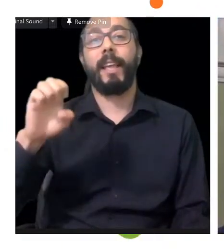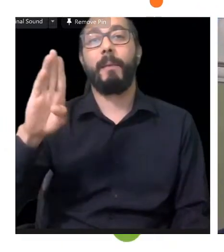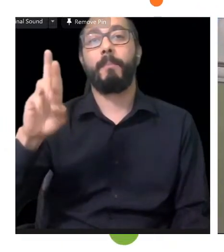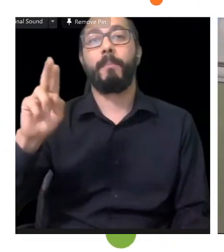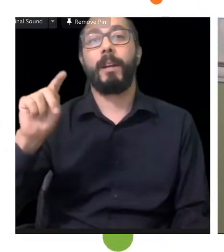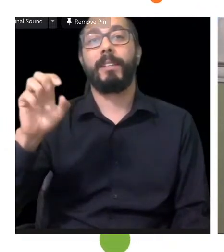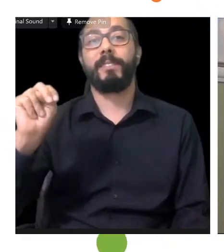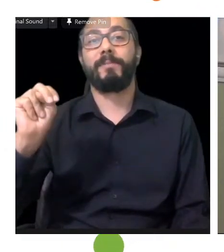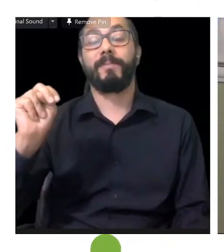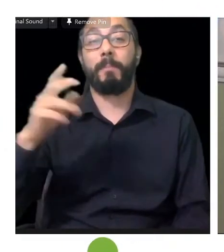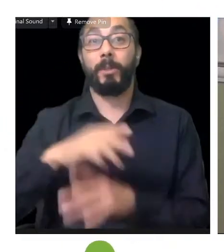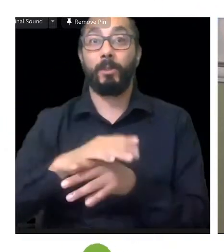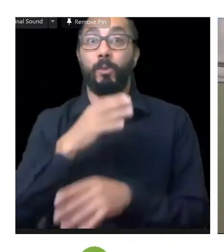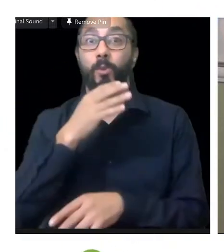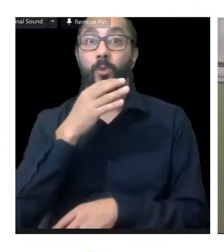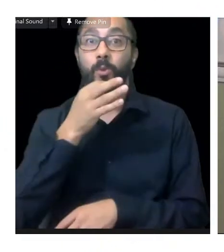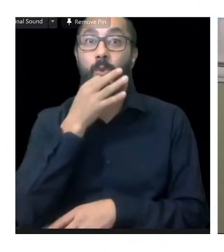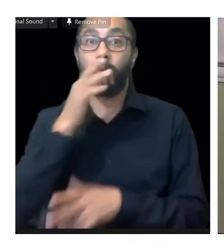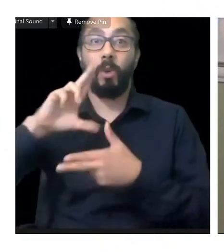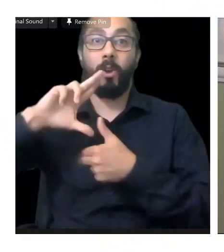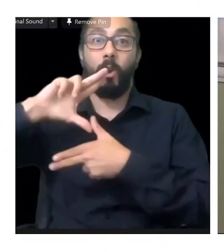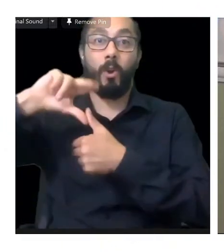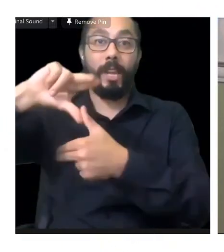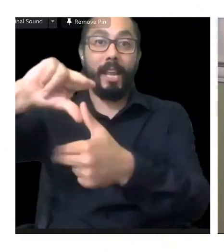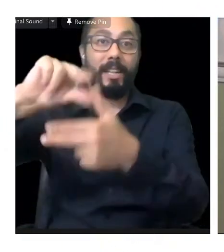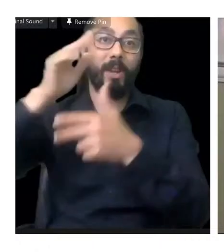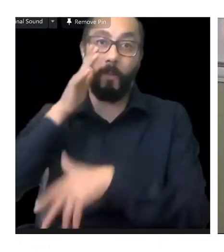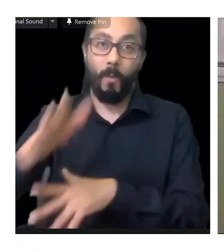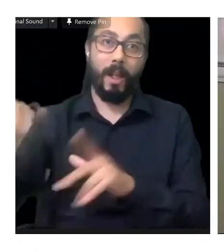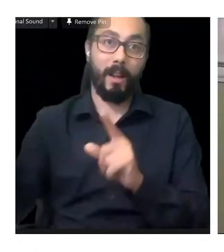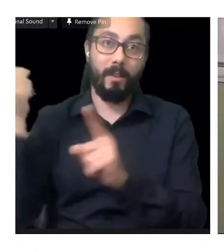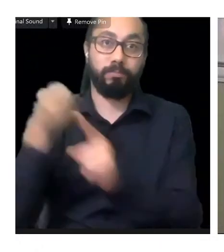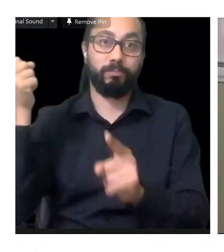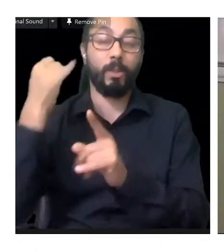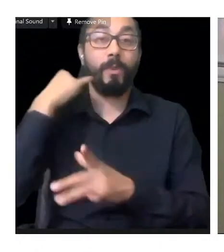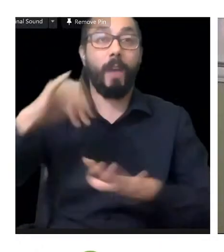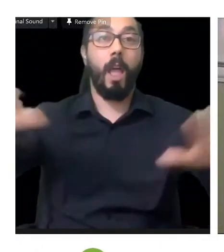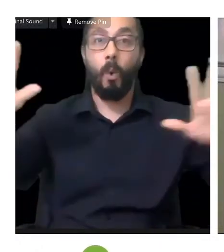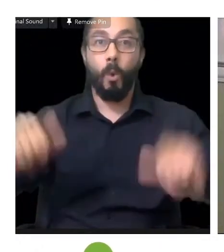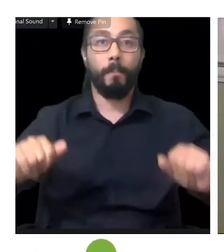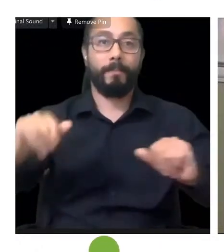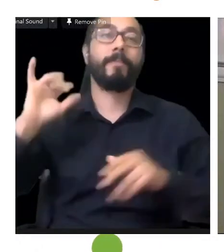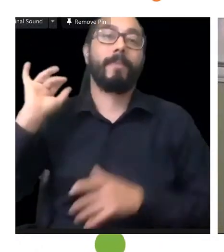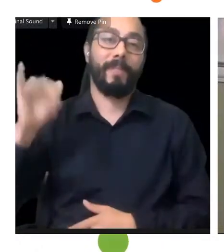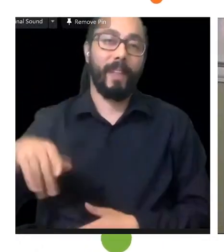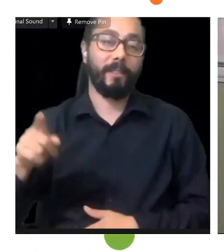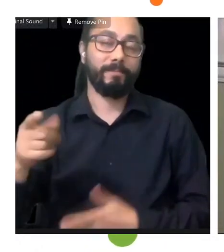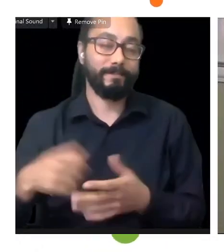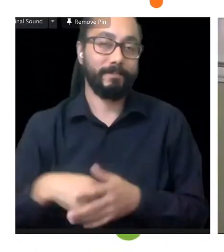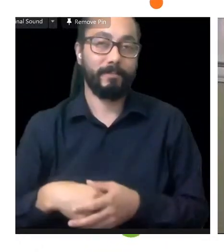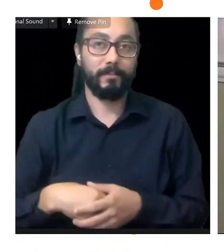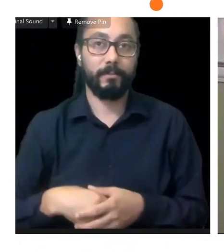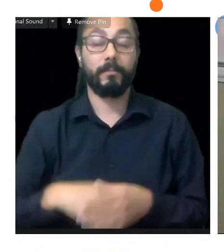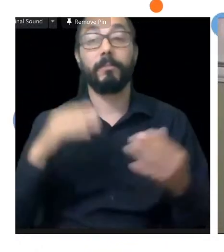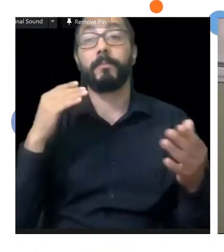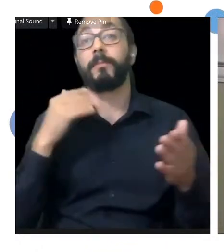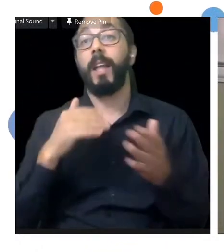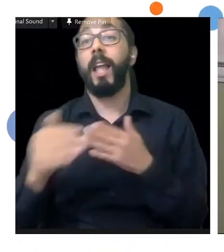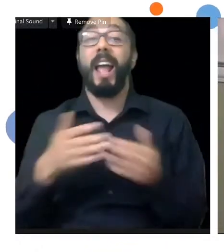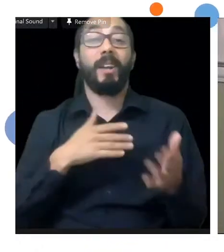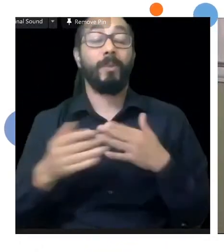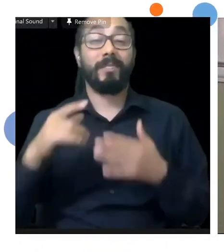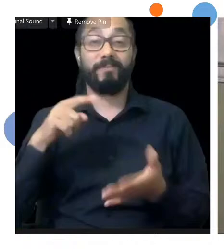suddenly, that might be why. But we've had, like everybody, just the most outrageous roller coaster of a